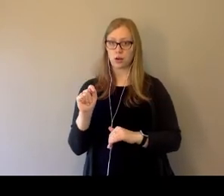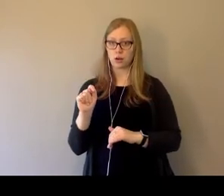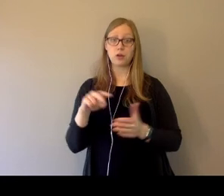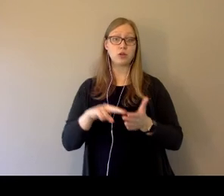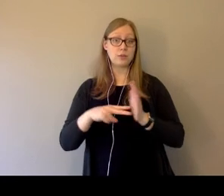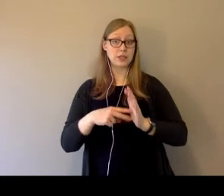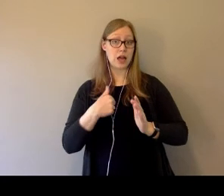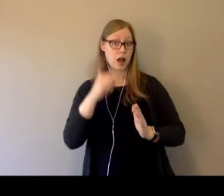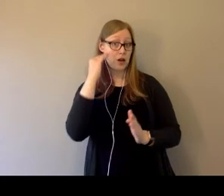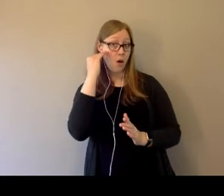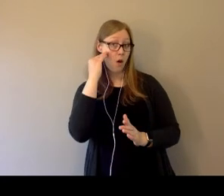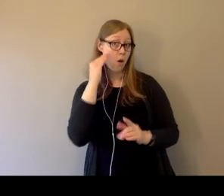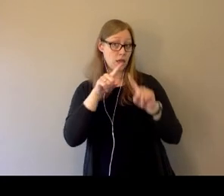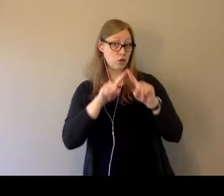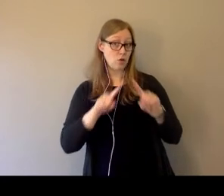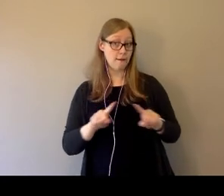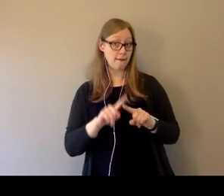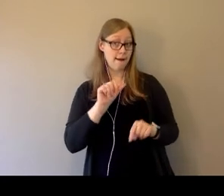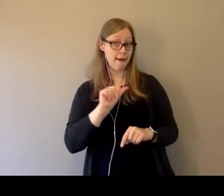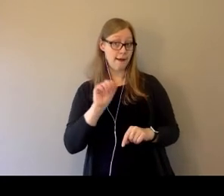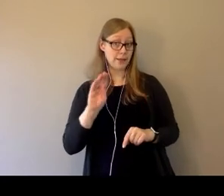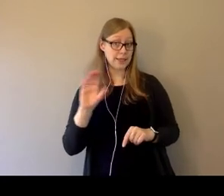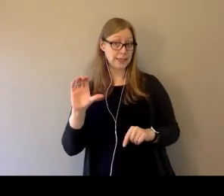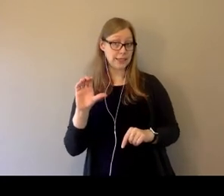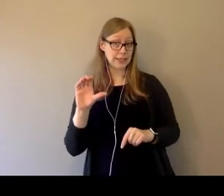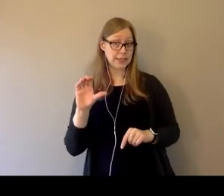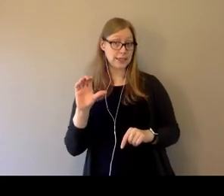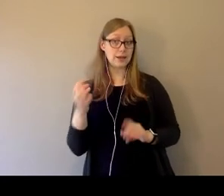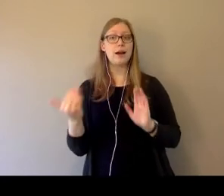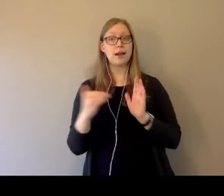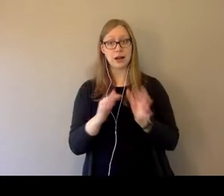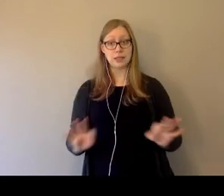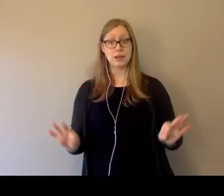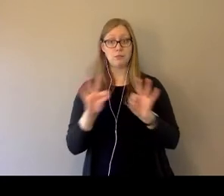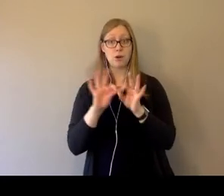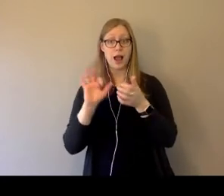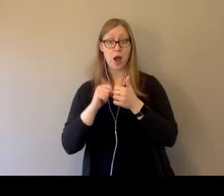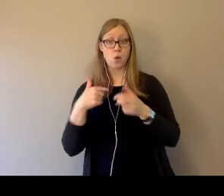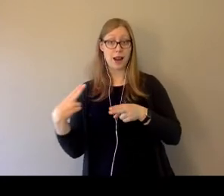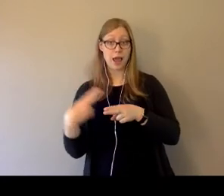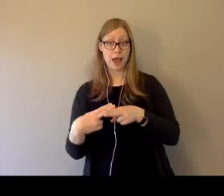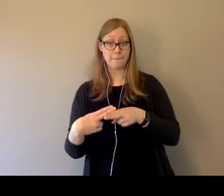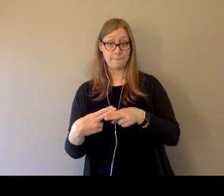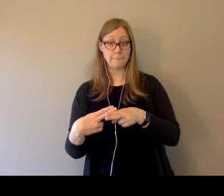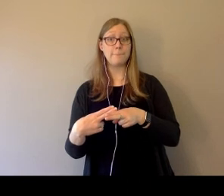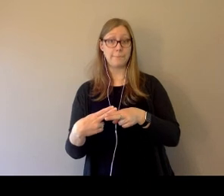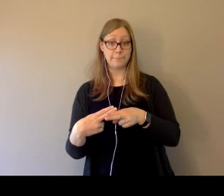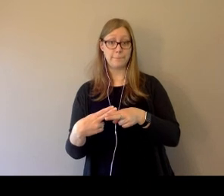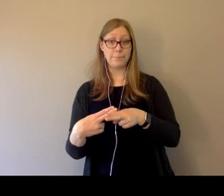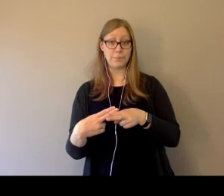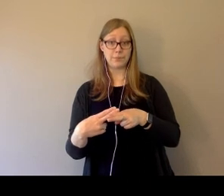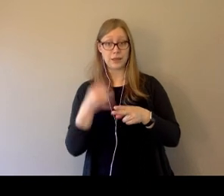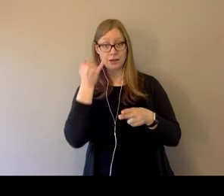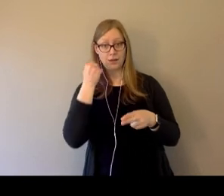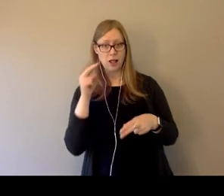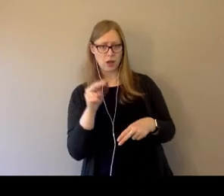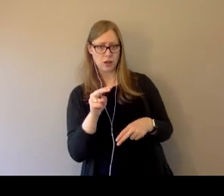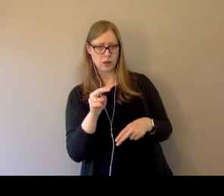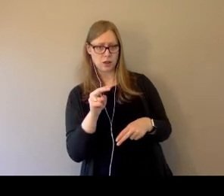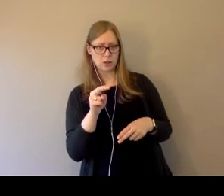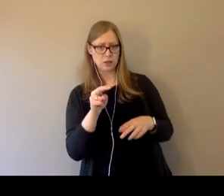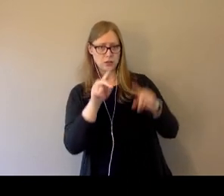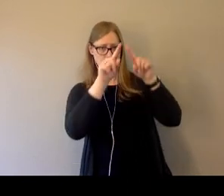ABC, okay, and so now it's important again how we name them. So if I look at this, I have triangle A